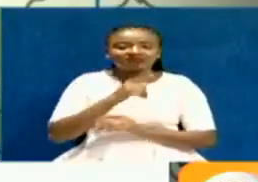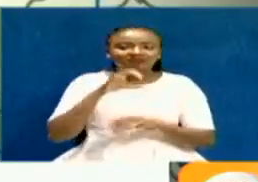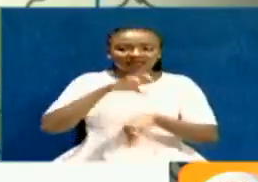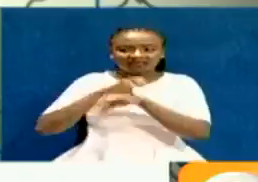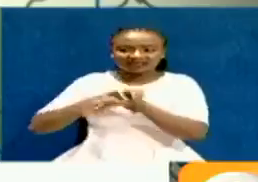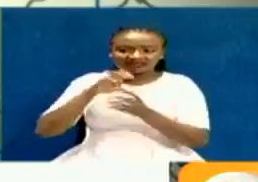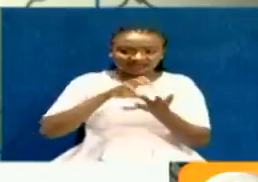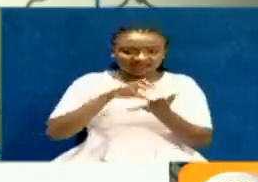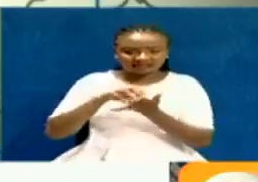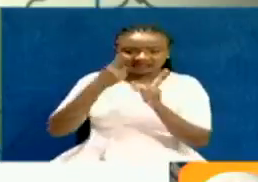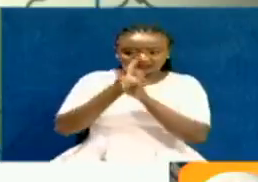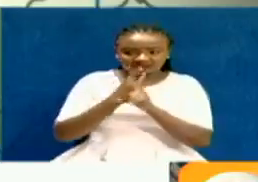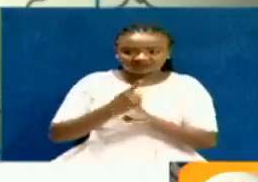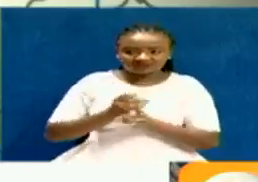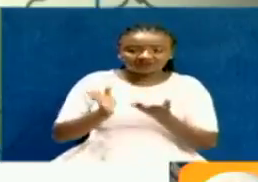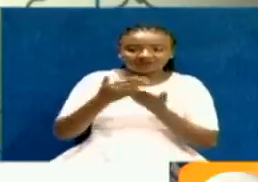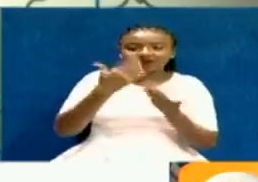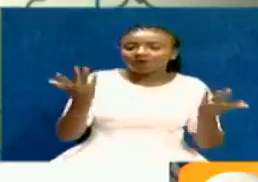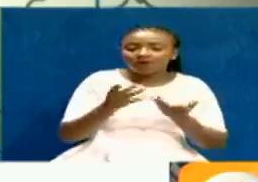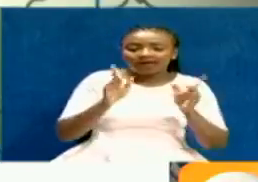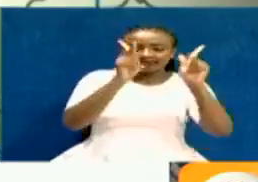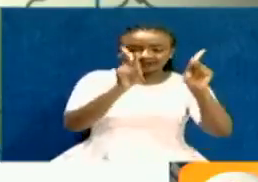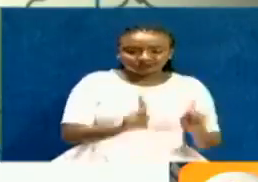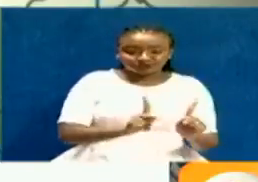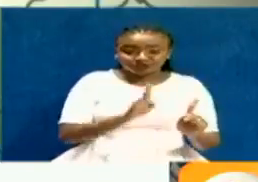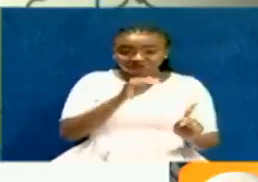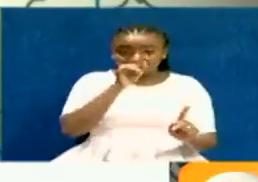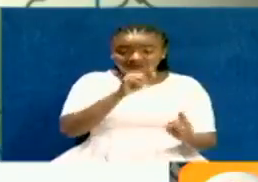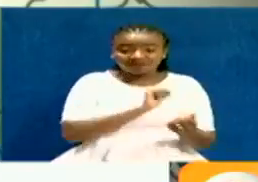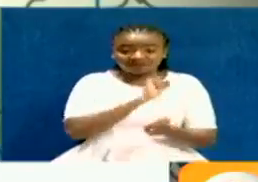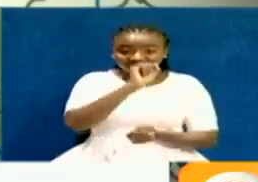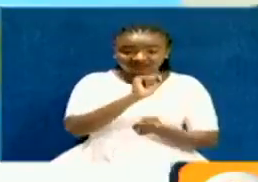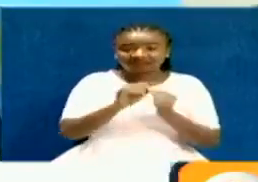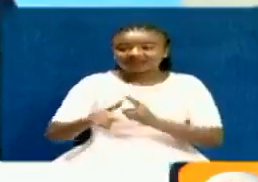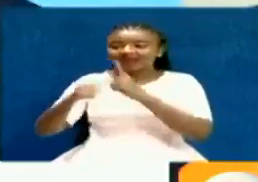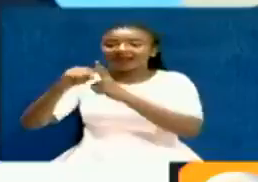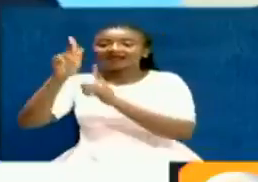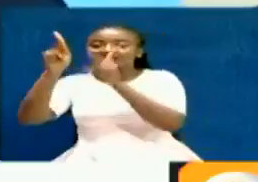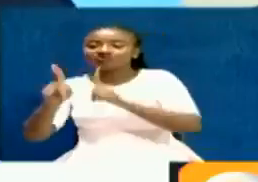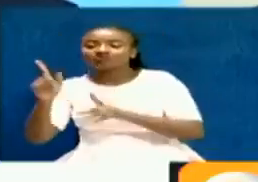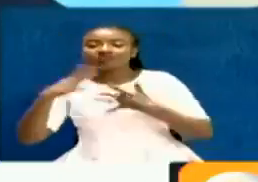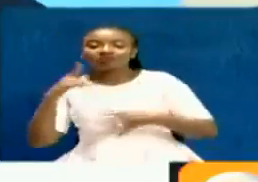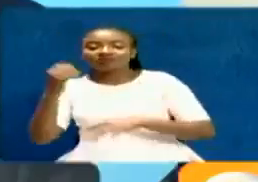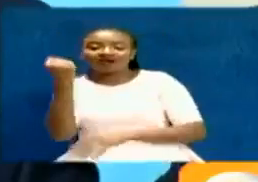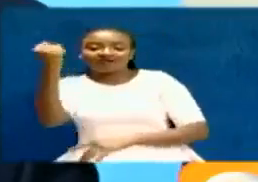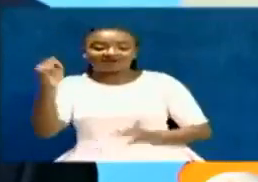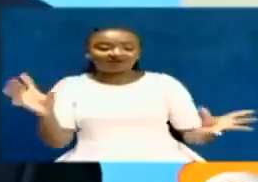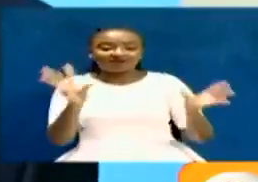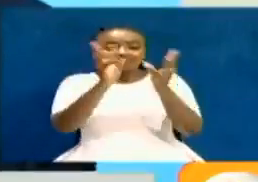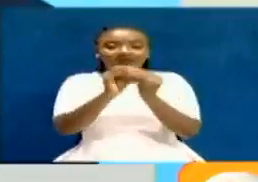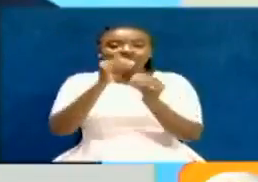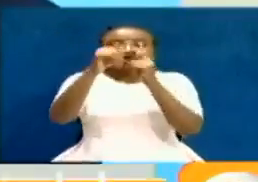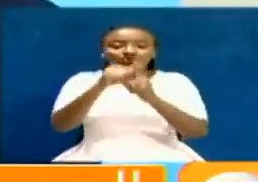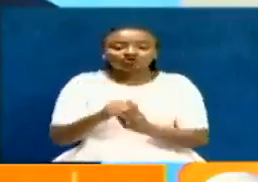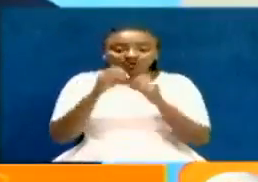COVID-19 variant from samples collected in Kisumu. 15 were positive. Add to the 5 in Kisumu, that brings